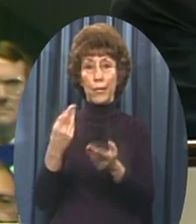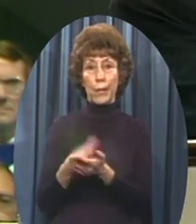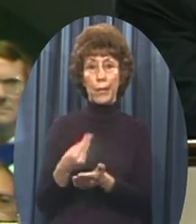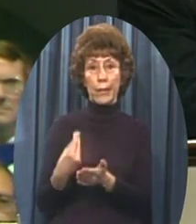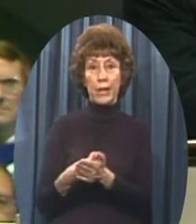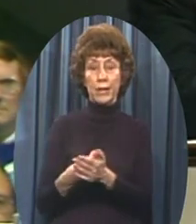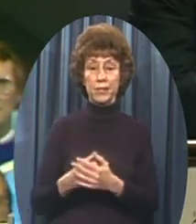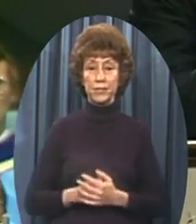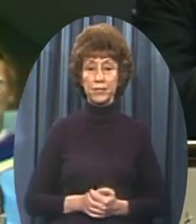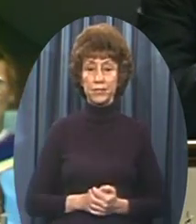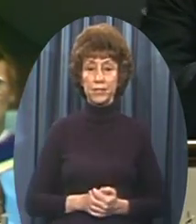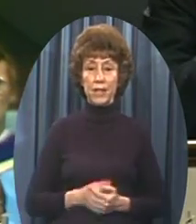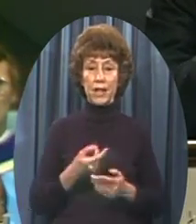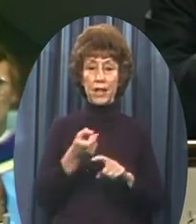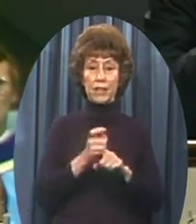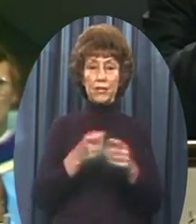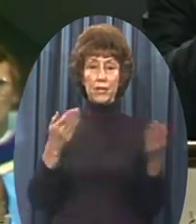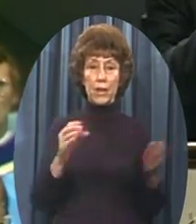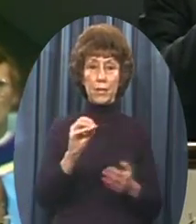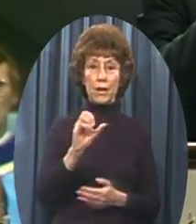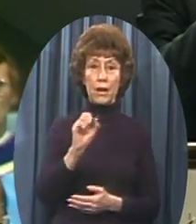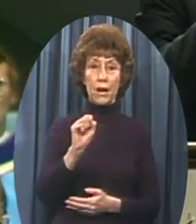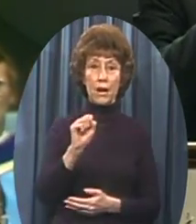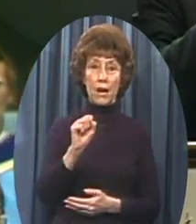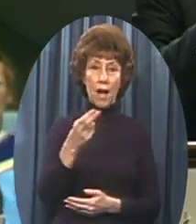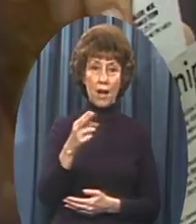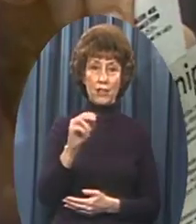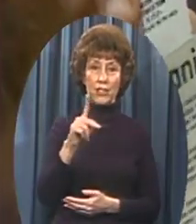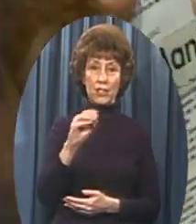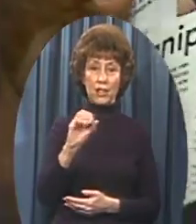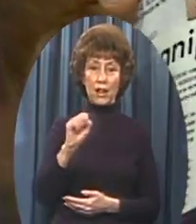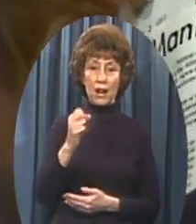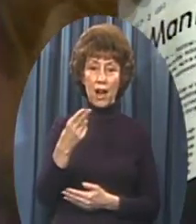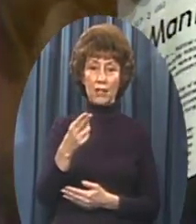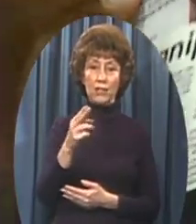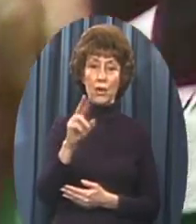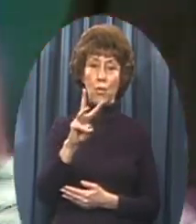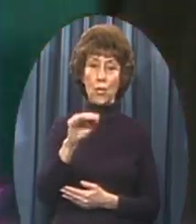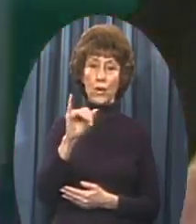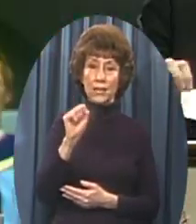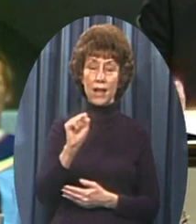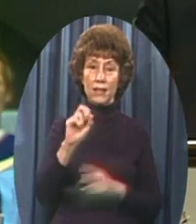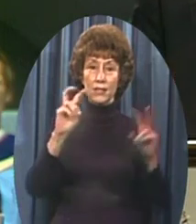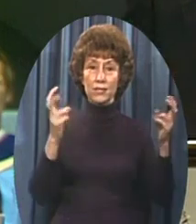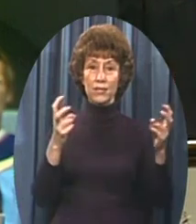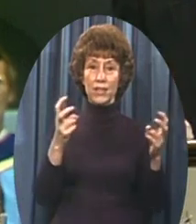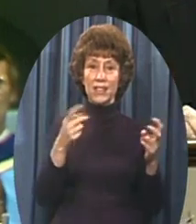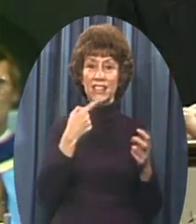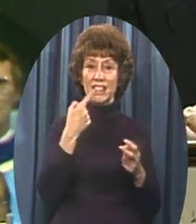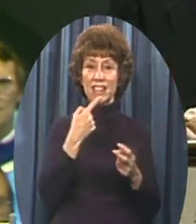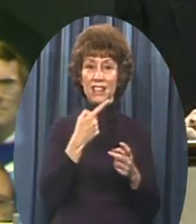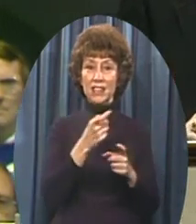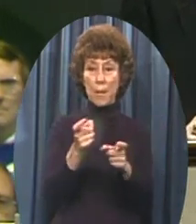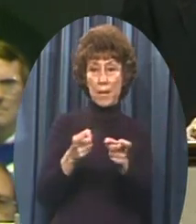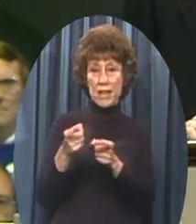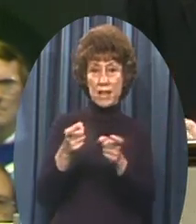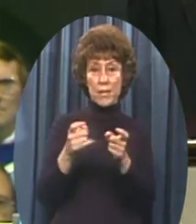It says, the headline, Manipulating the Bible. Then here's one